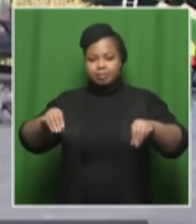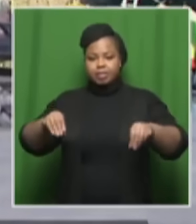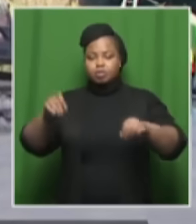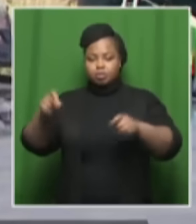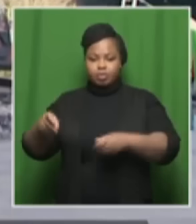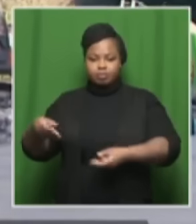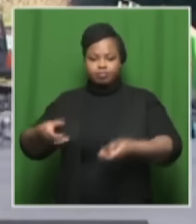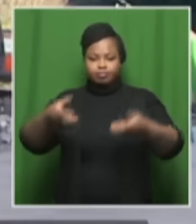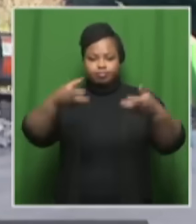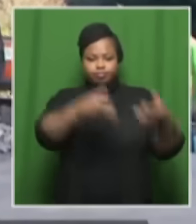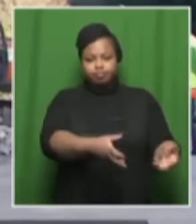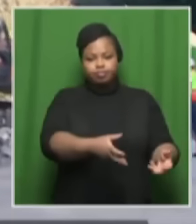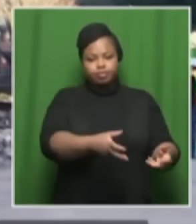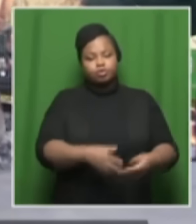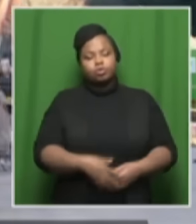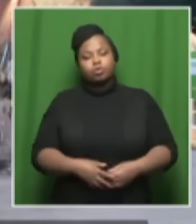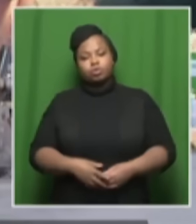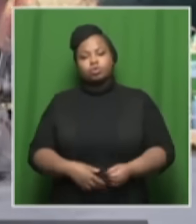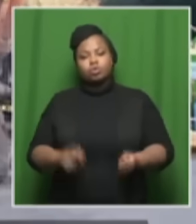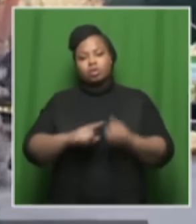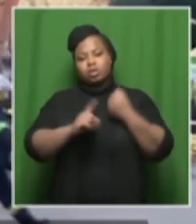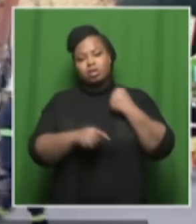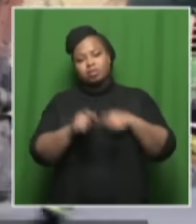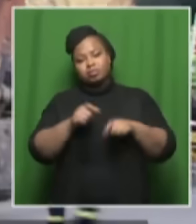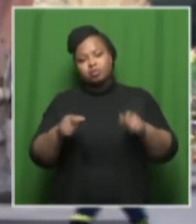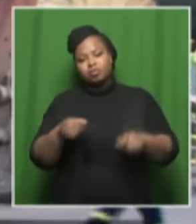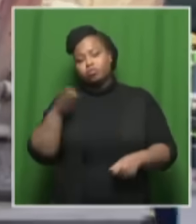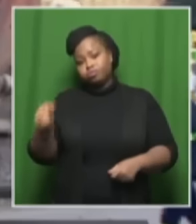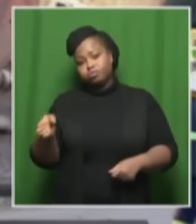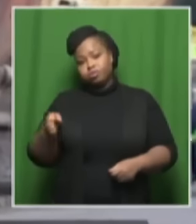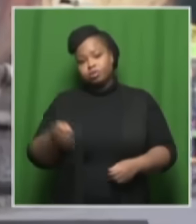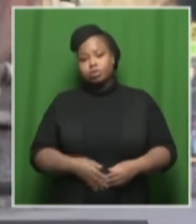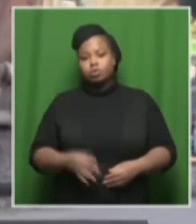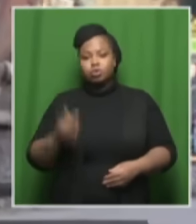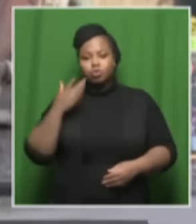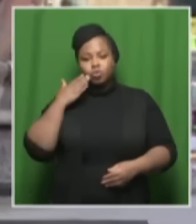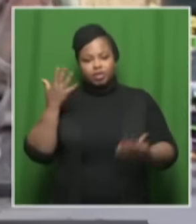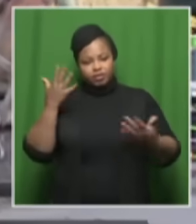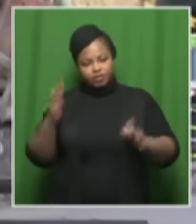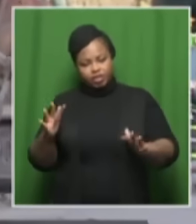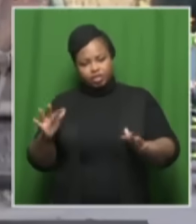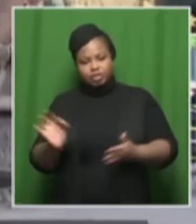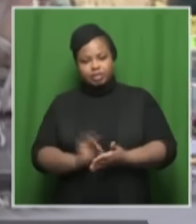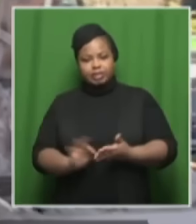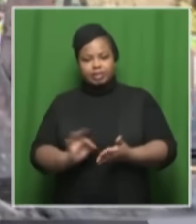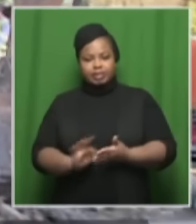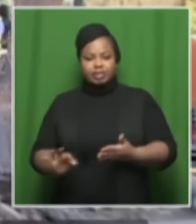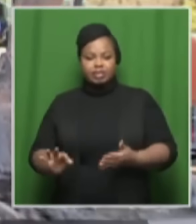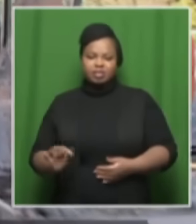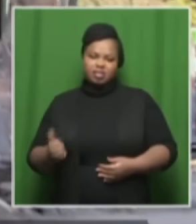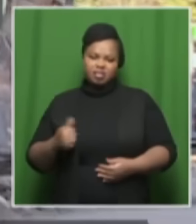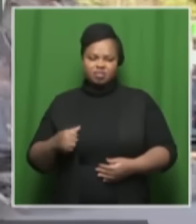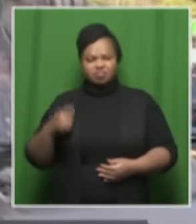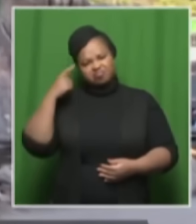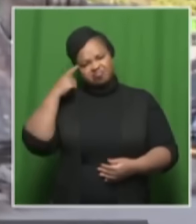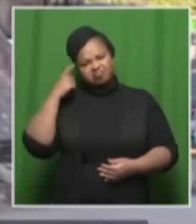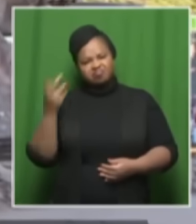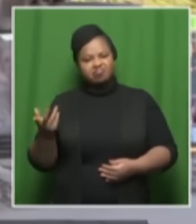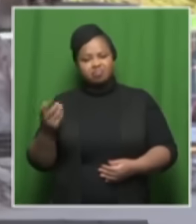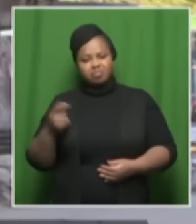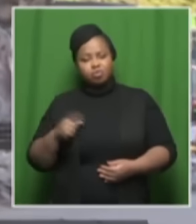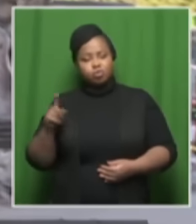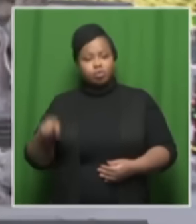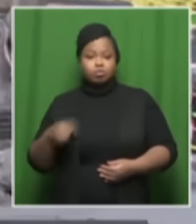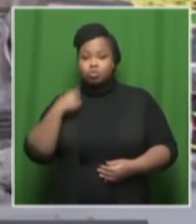look for the last reported victims. And once we've cleared that, we believe that we should be